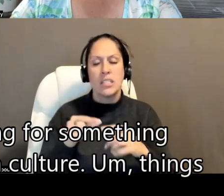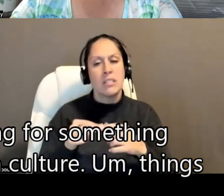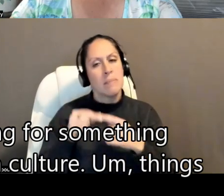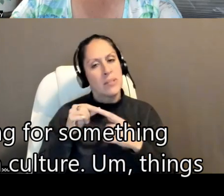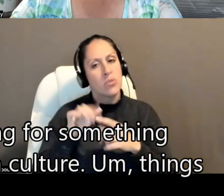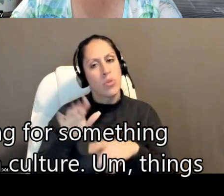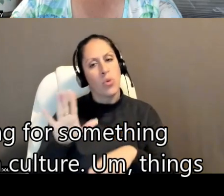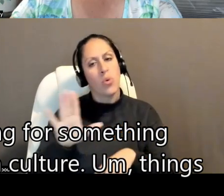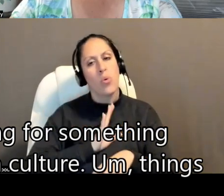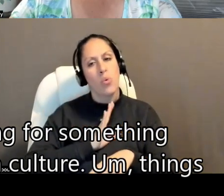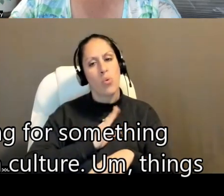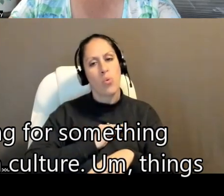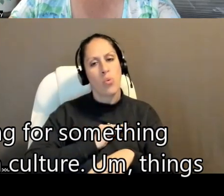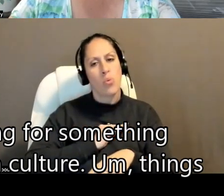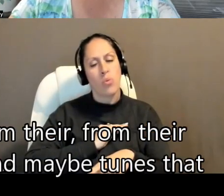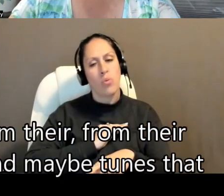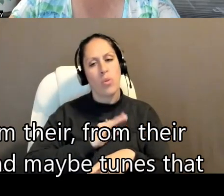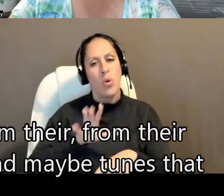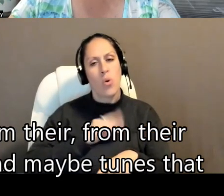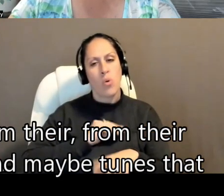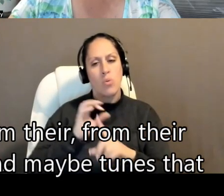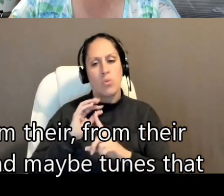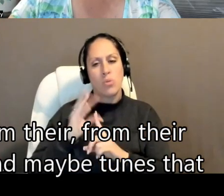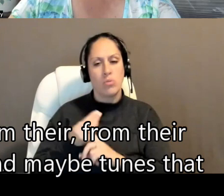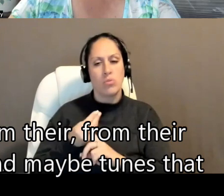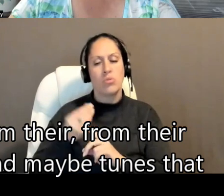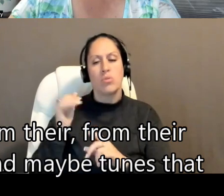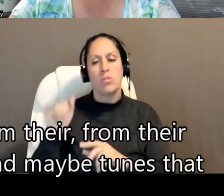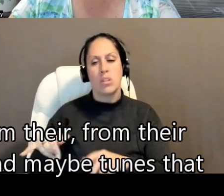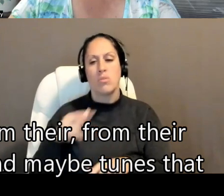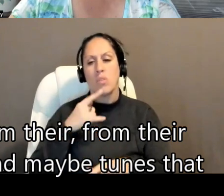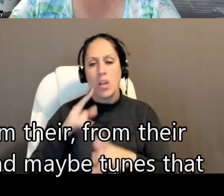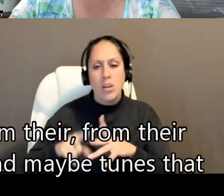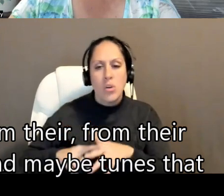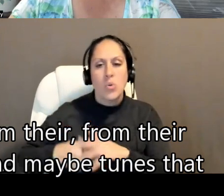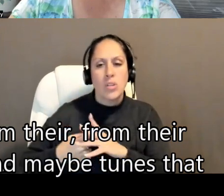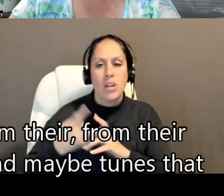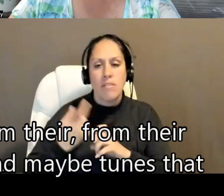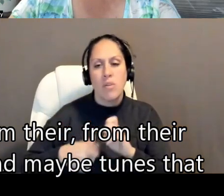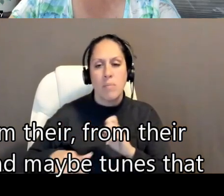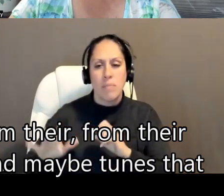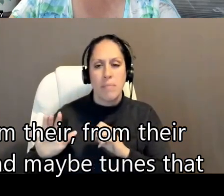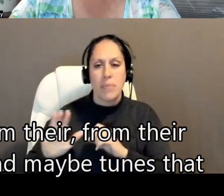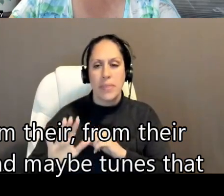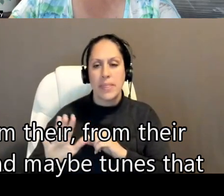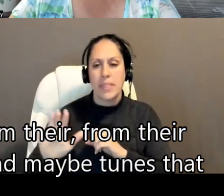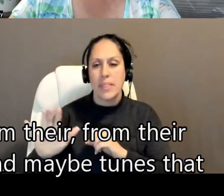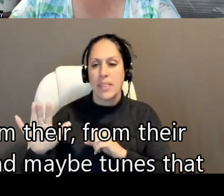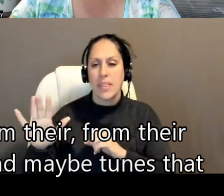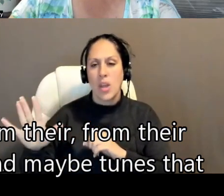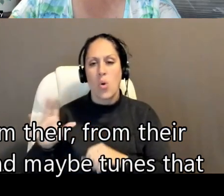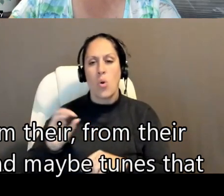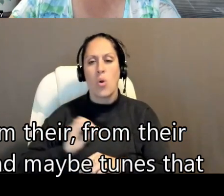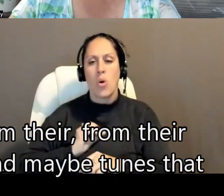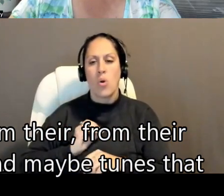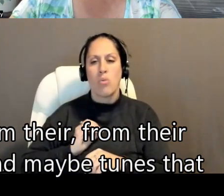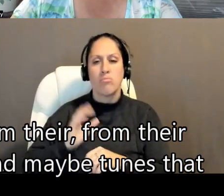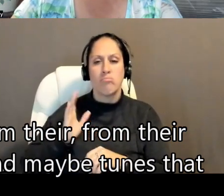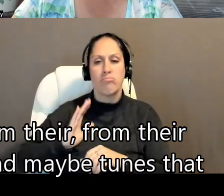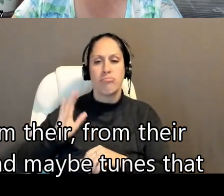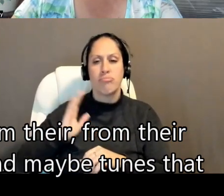their own culture, things that originate from their own folk